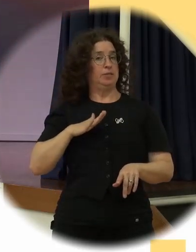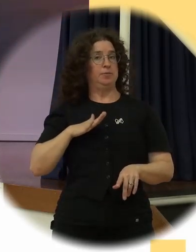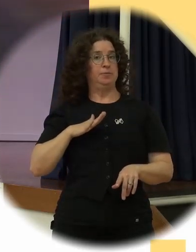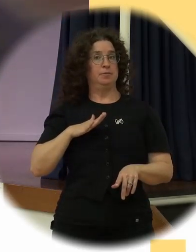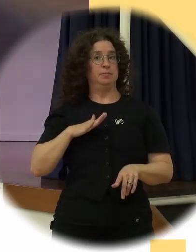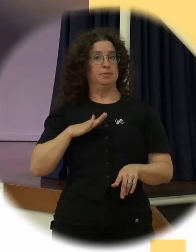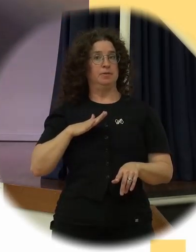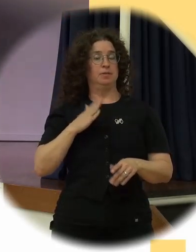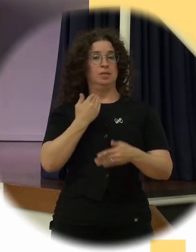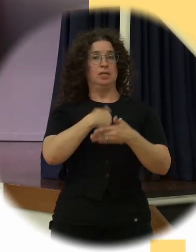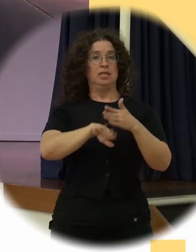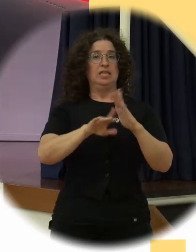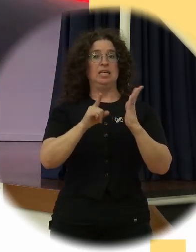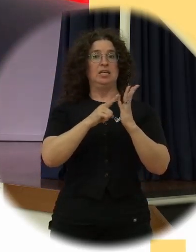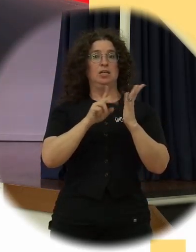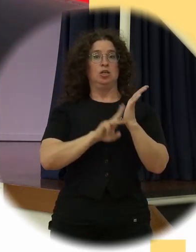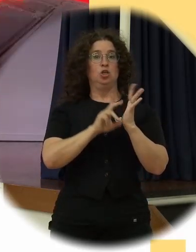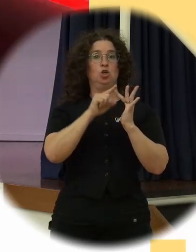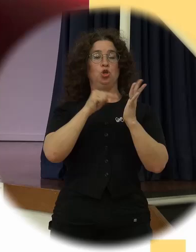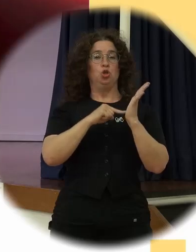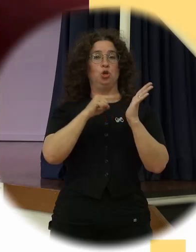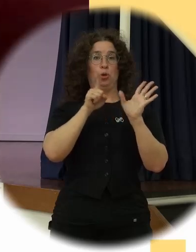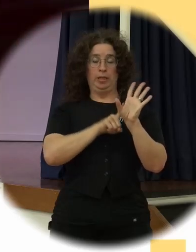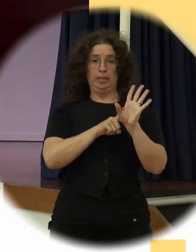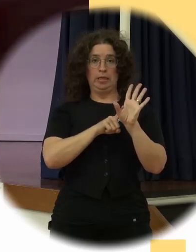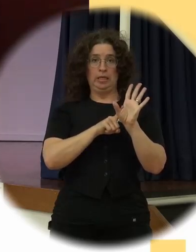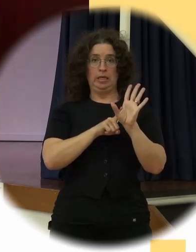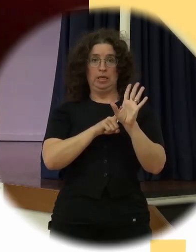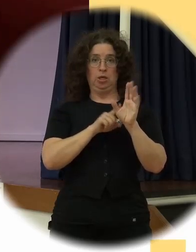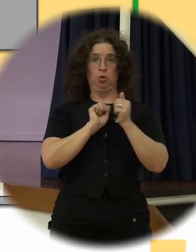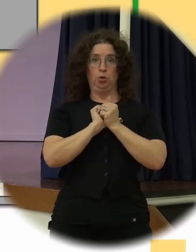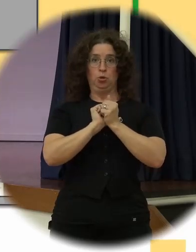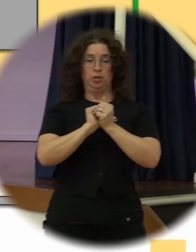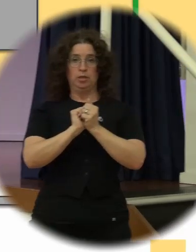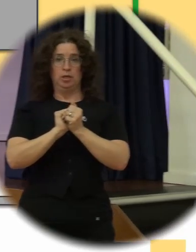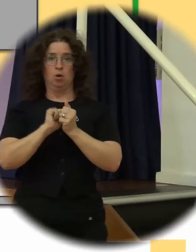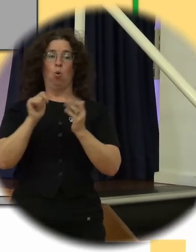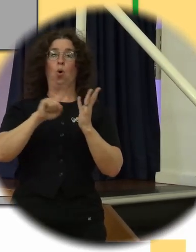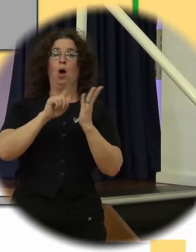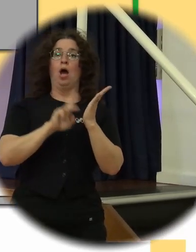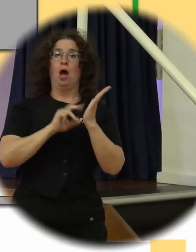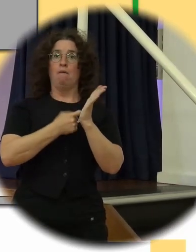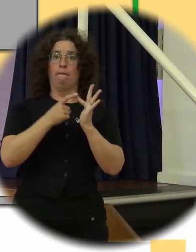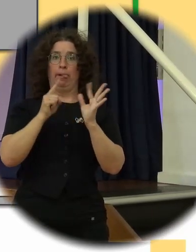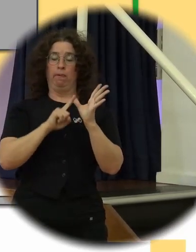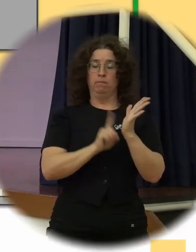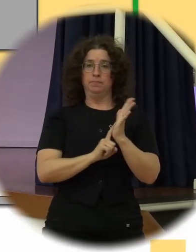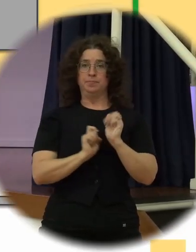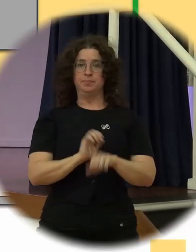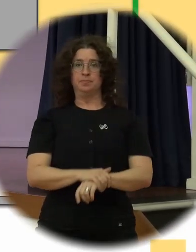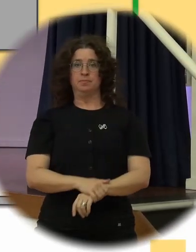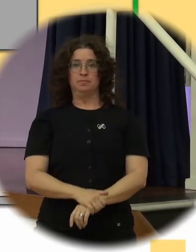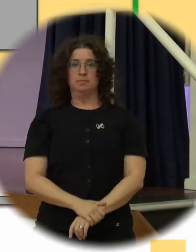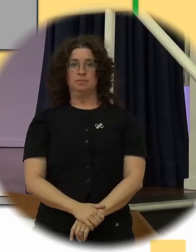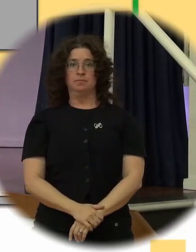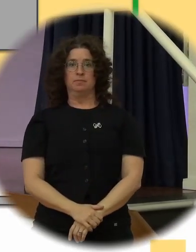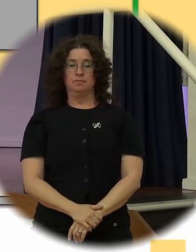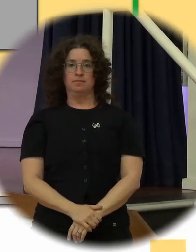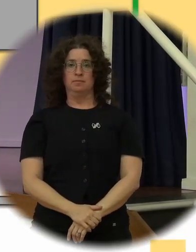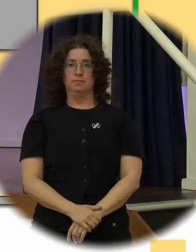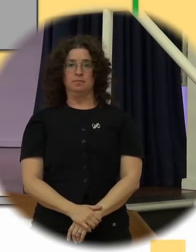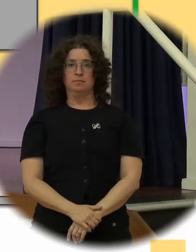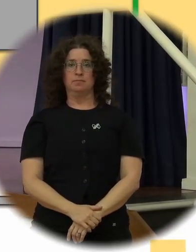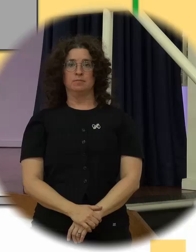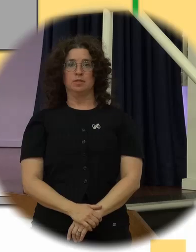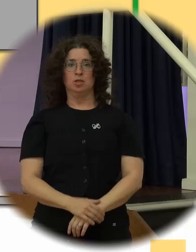In Unity, this was fairly easy to do, same thing in Unreal. And so the basic idea of this is, if an